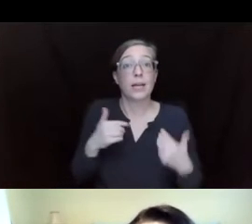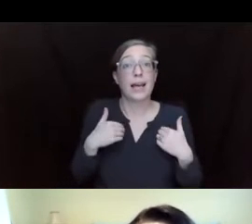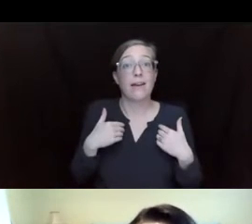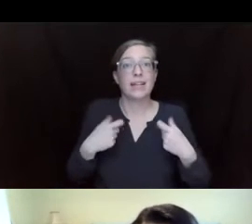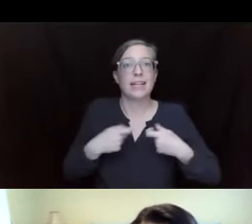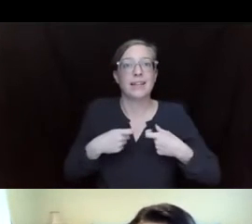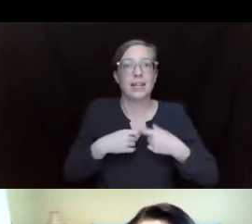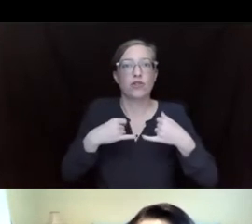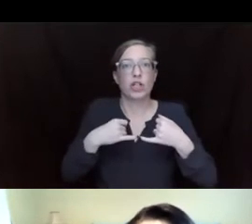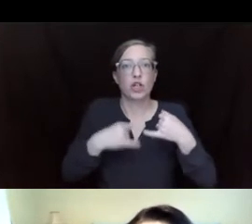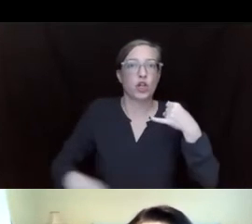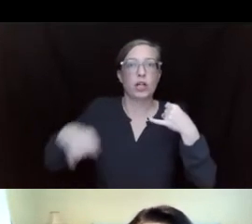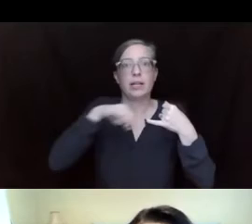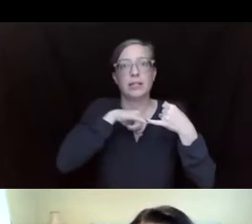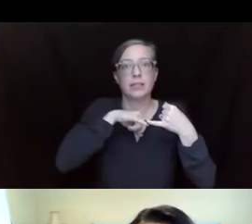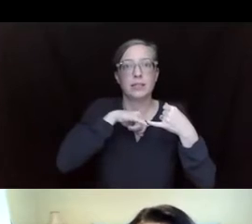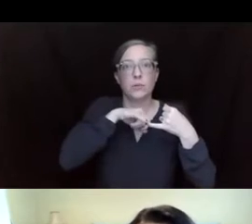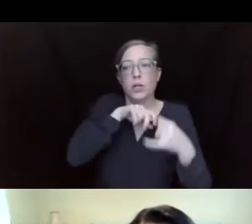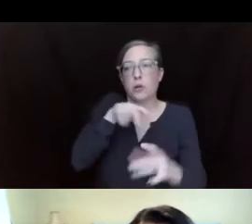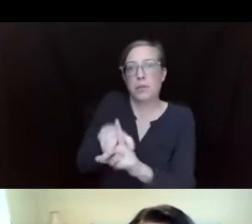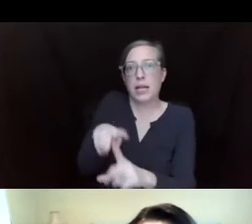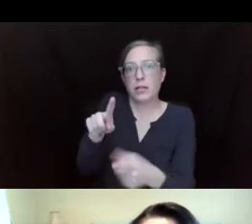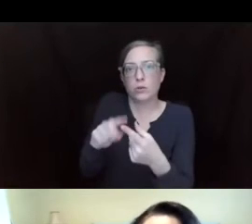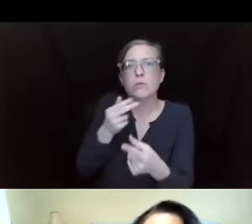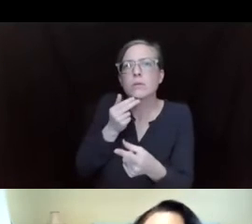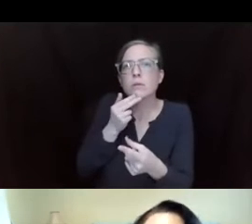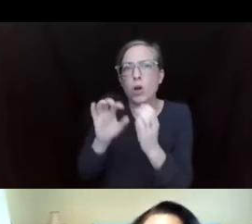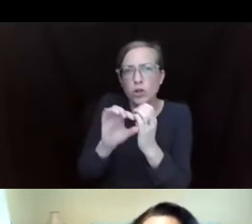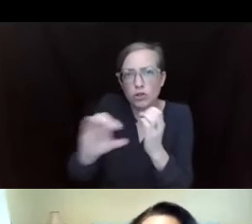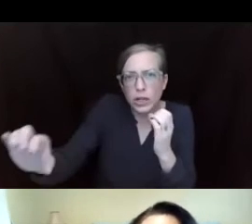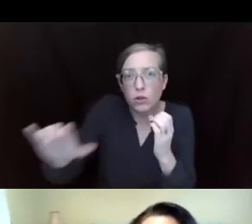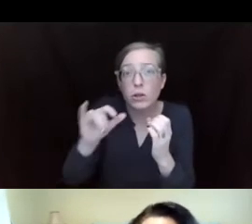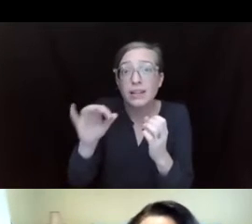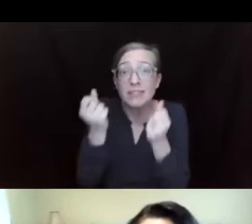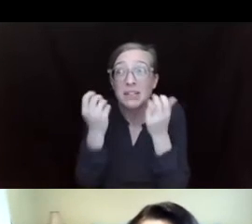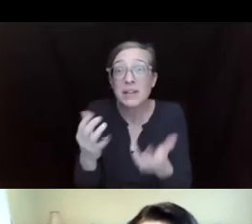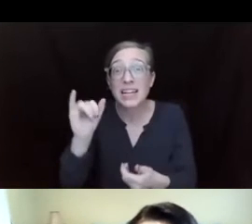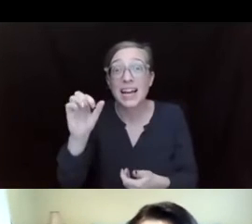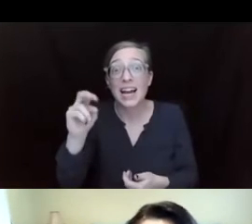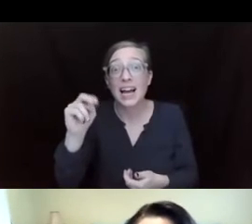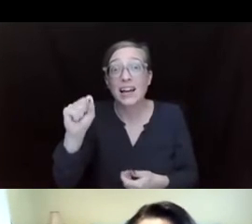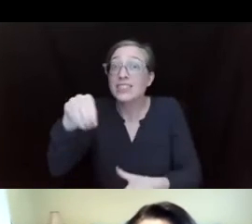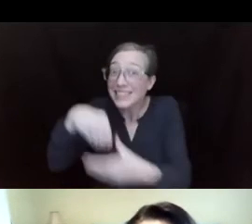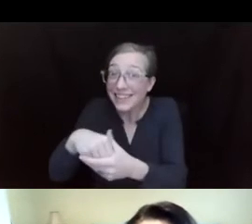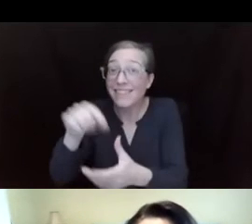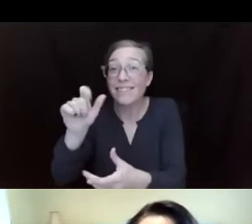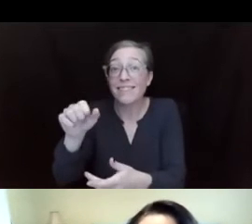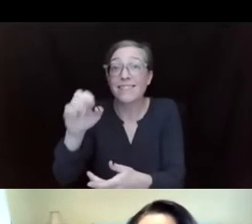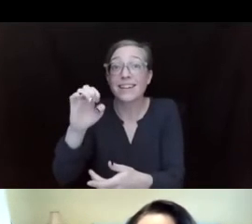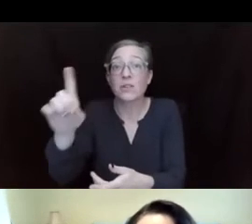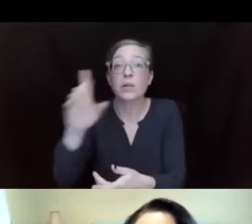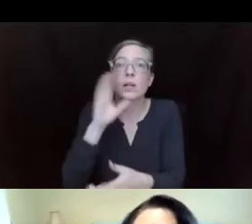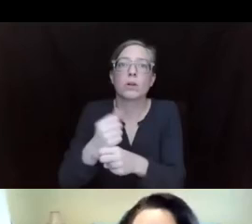into a very small channel. If we have a lot of ions in the liquid will conduct too much electricity, and too much electricity